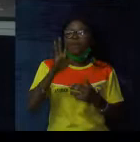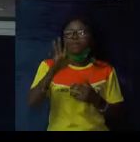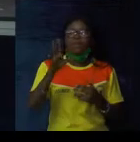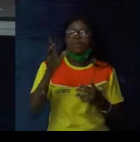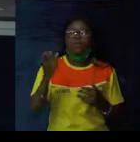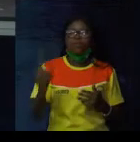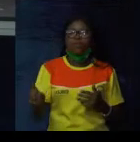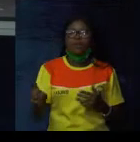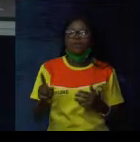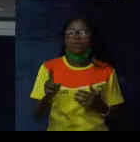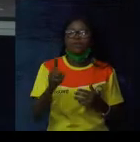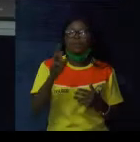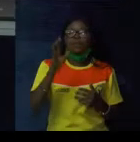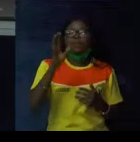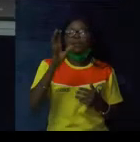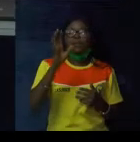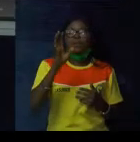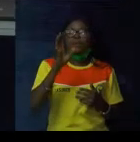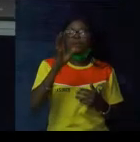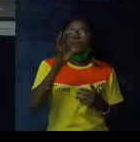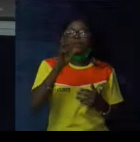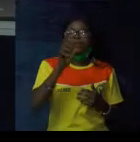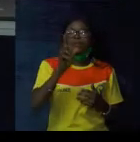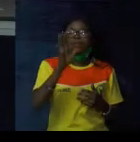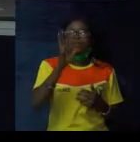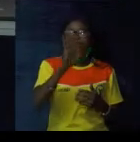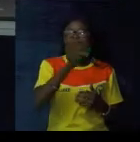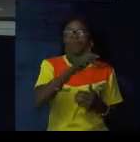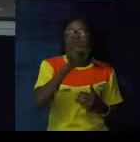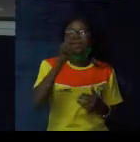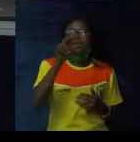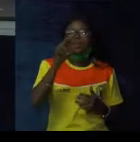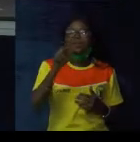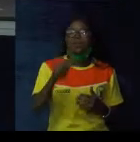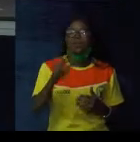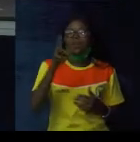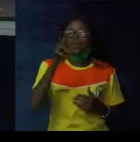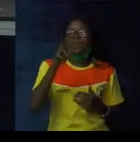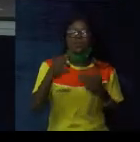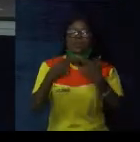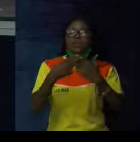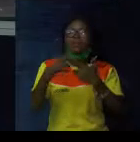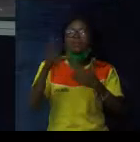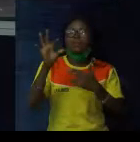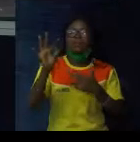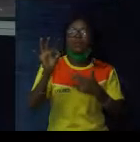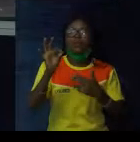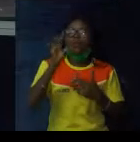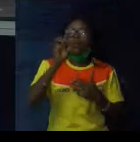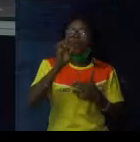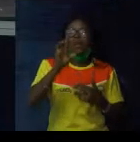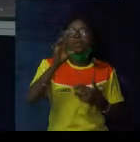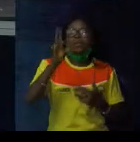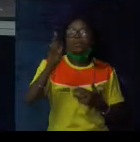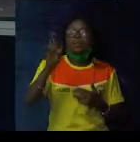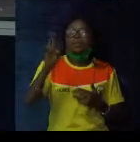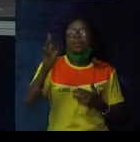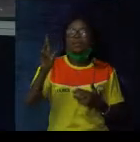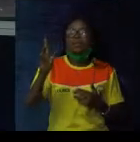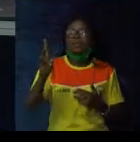9 over 5. 5 here 1, 5 here 13. 13 times 9